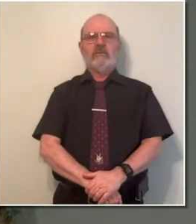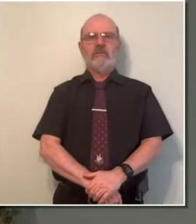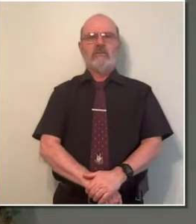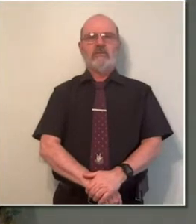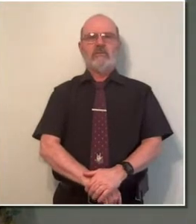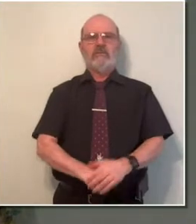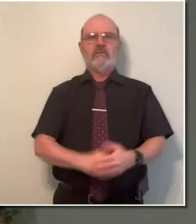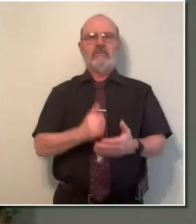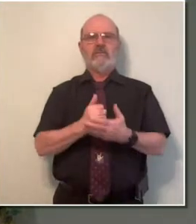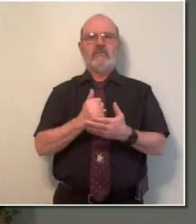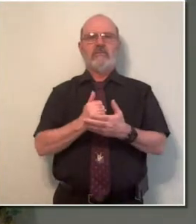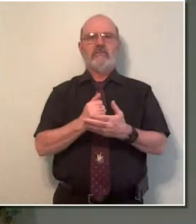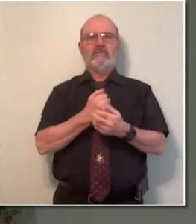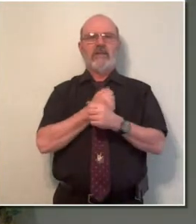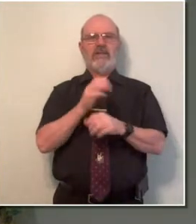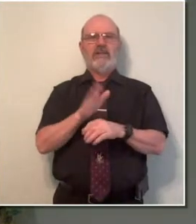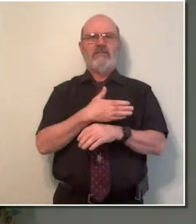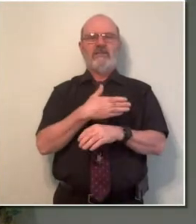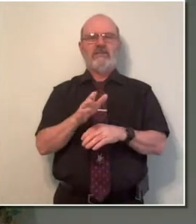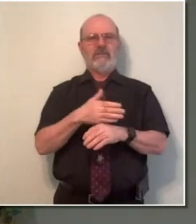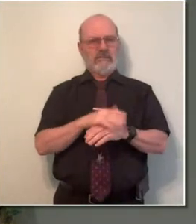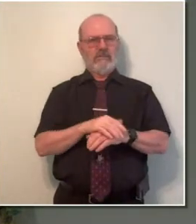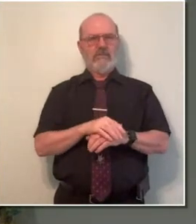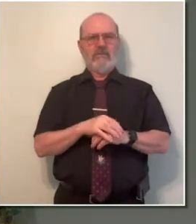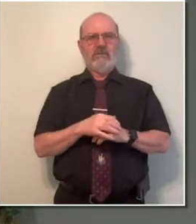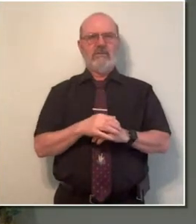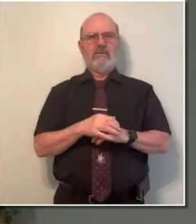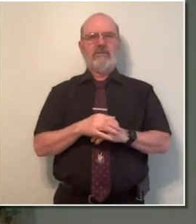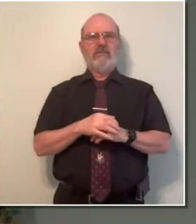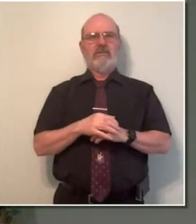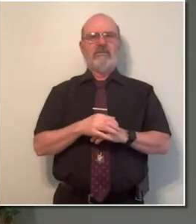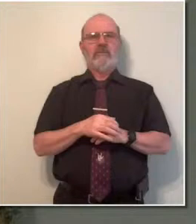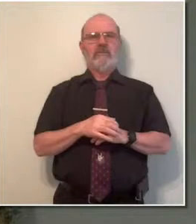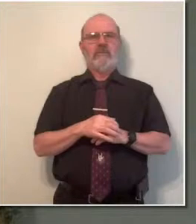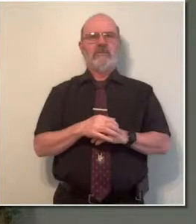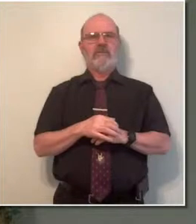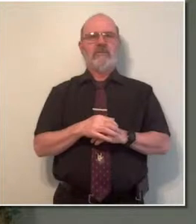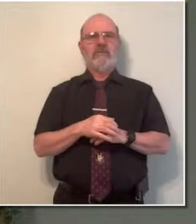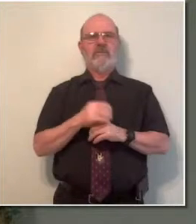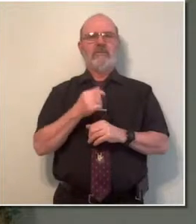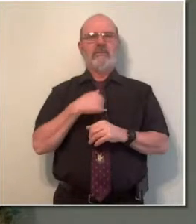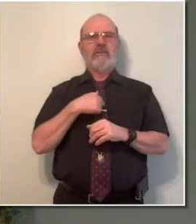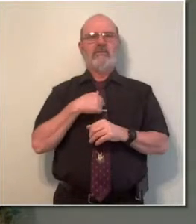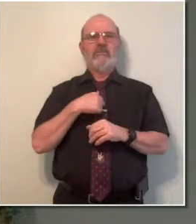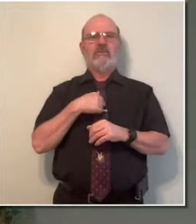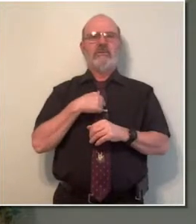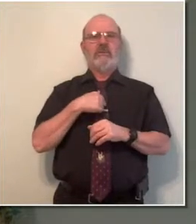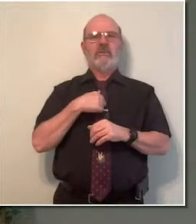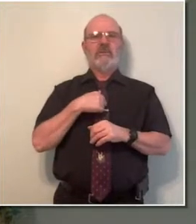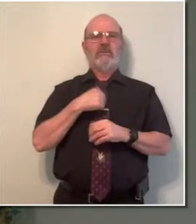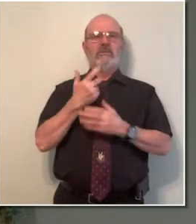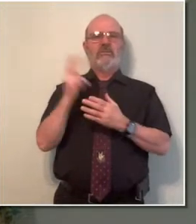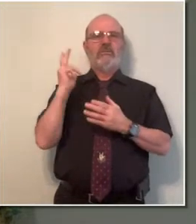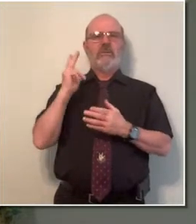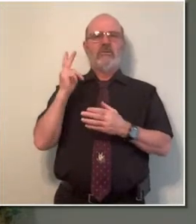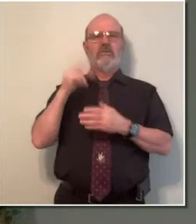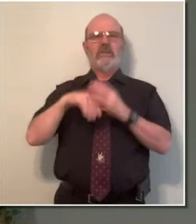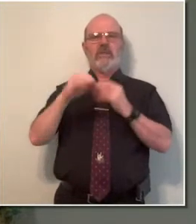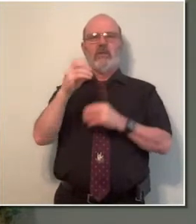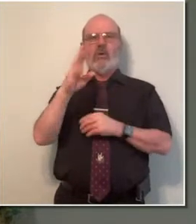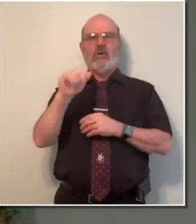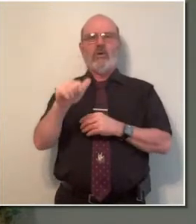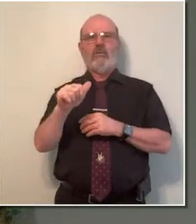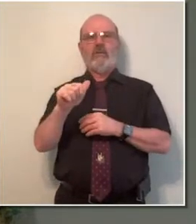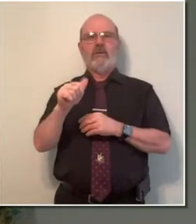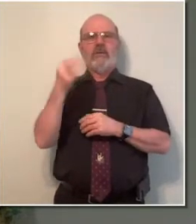Amen. Love that song. I was in Ponca City 3 weeks ago, Oklahoma, and preached